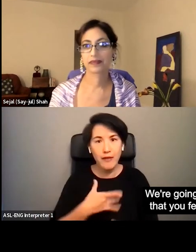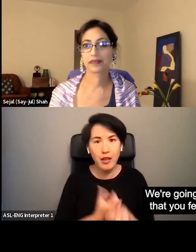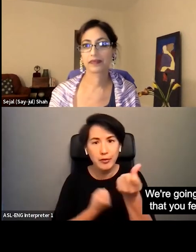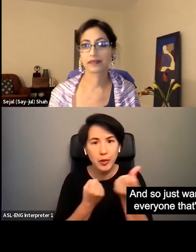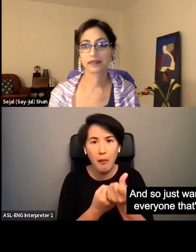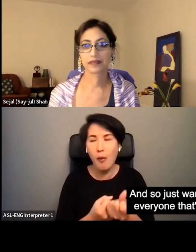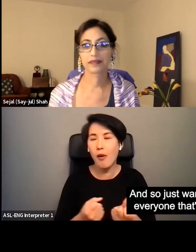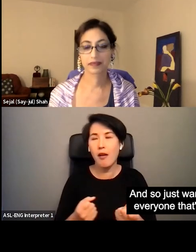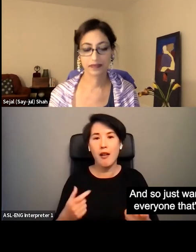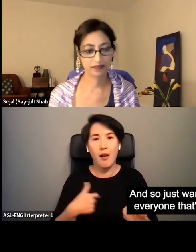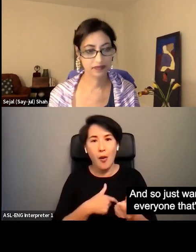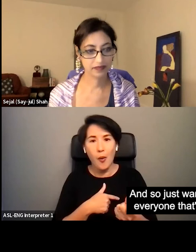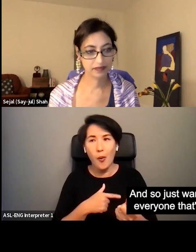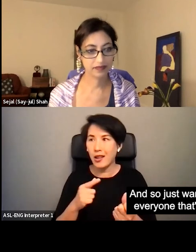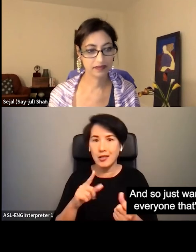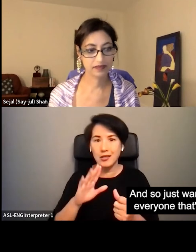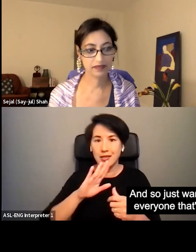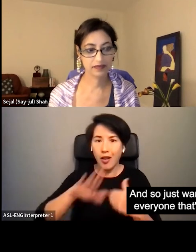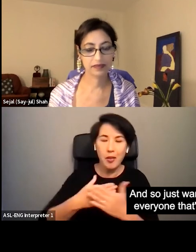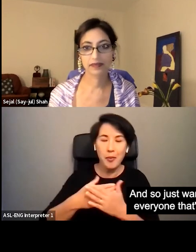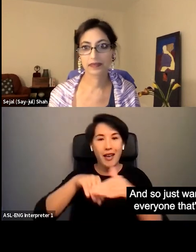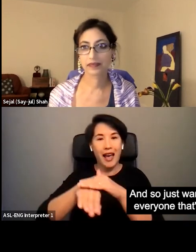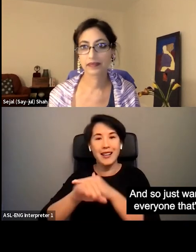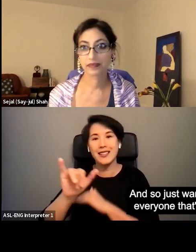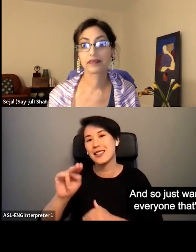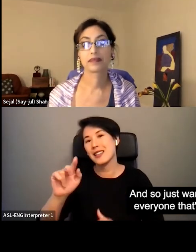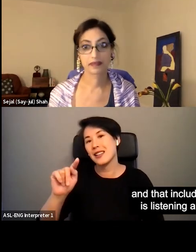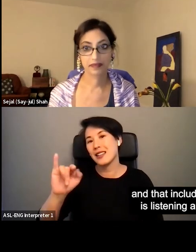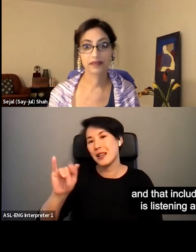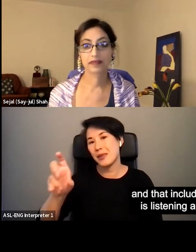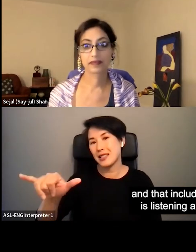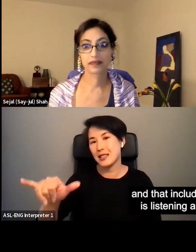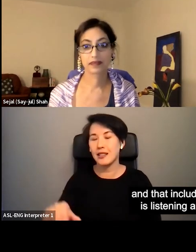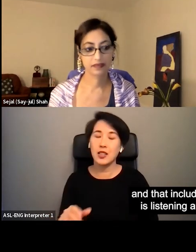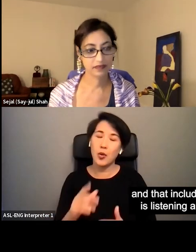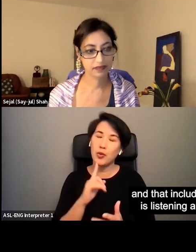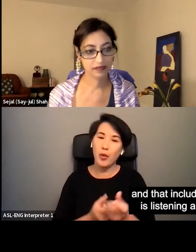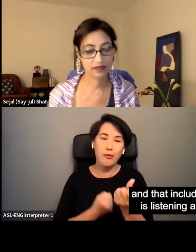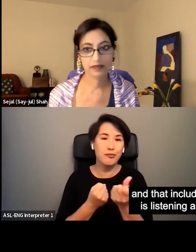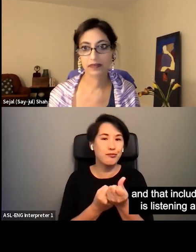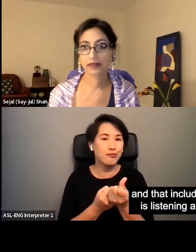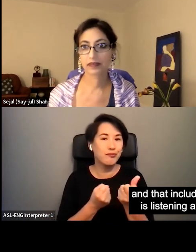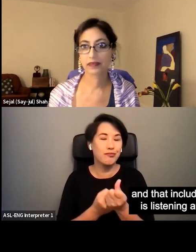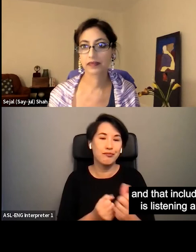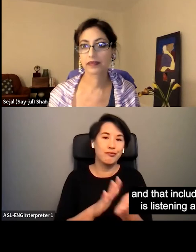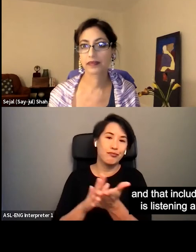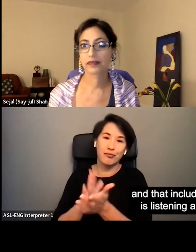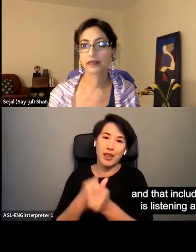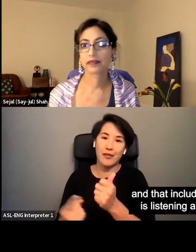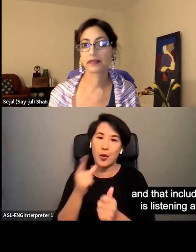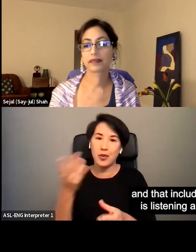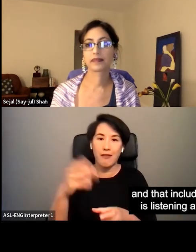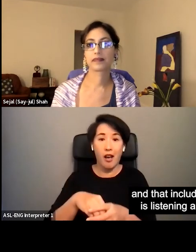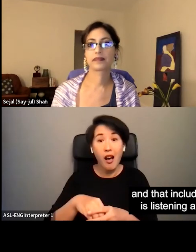supported. And so just want to give props to everyone that's involved in this. And also, and that includes everyone who is